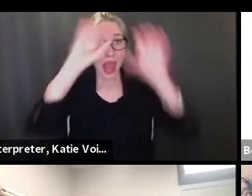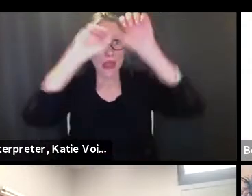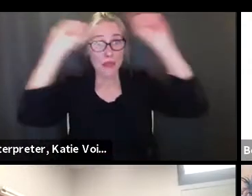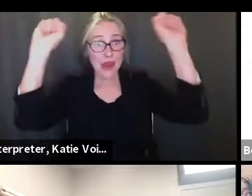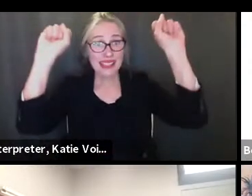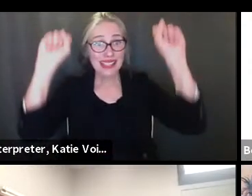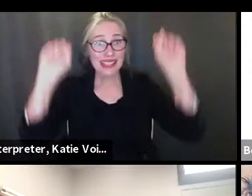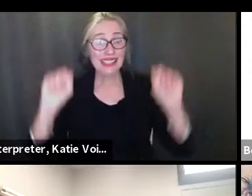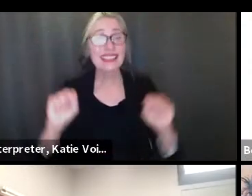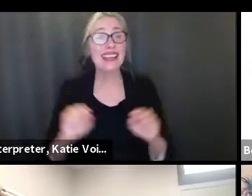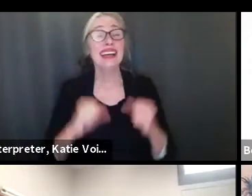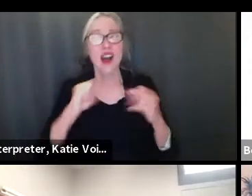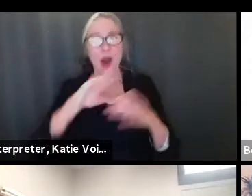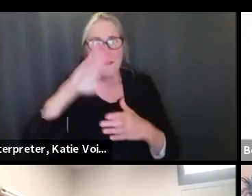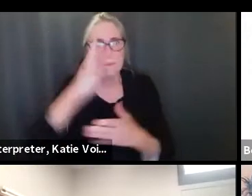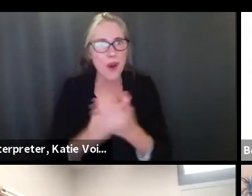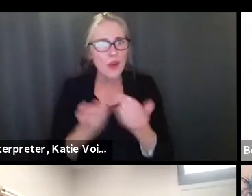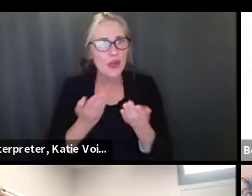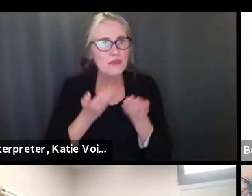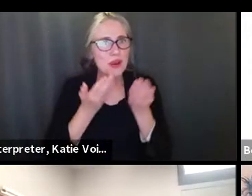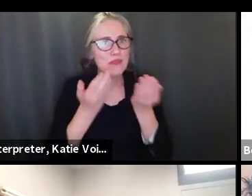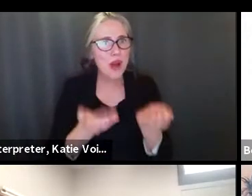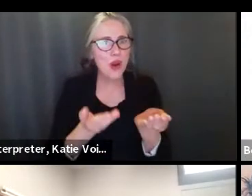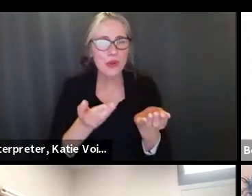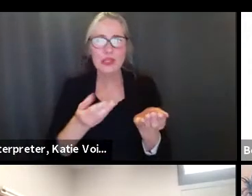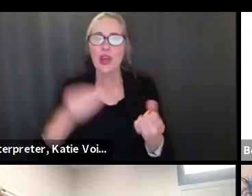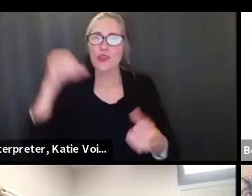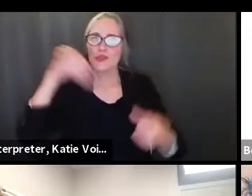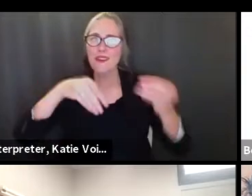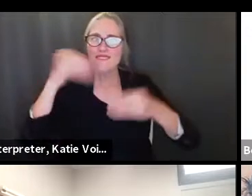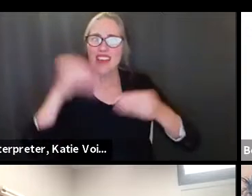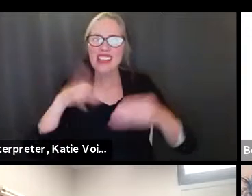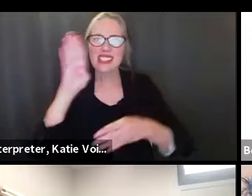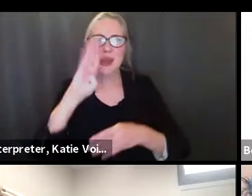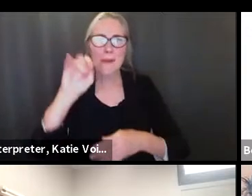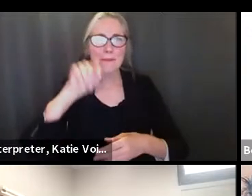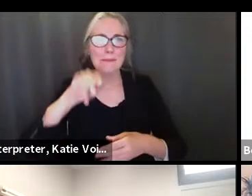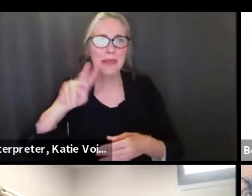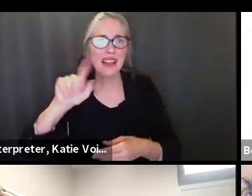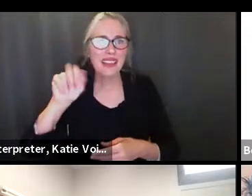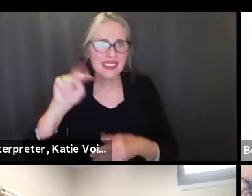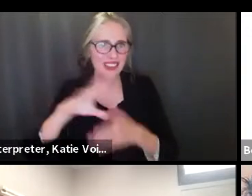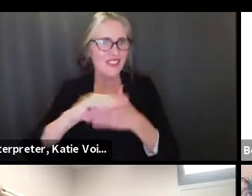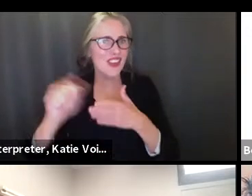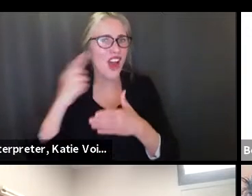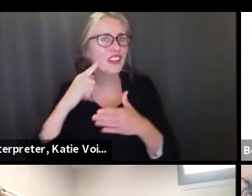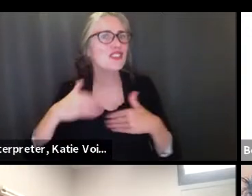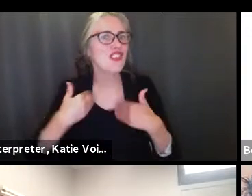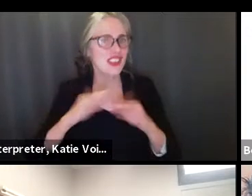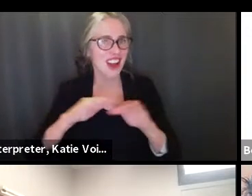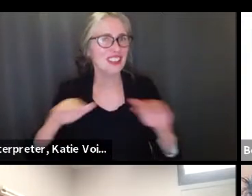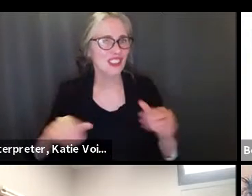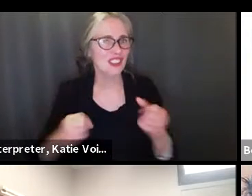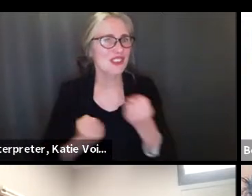White House are proposing to invest billions of dollars in the youngest children. Next slide.